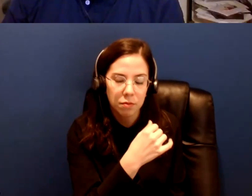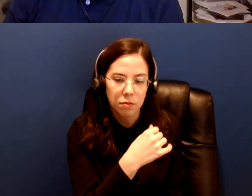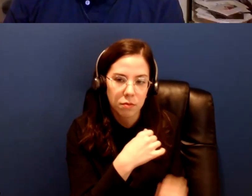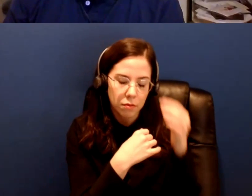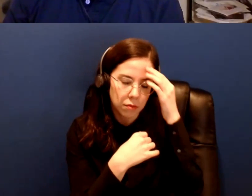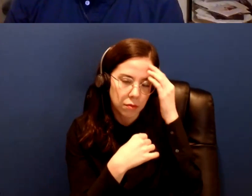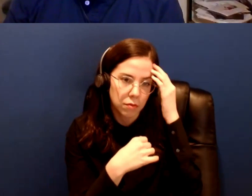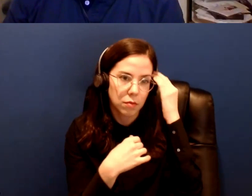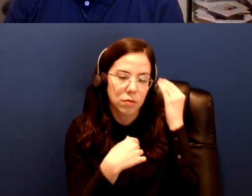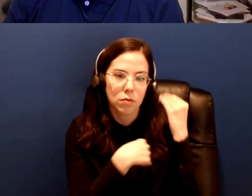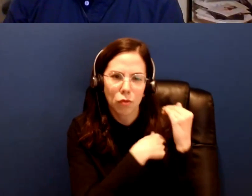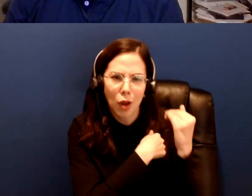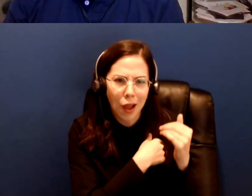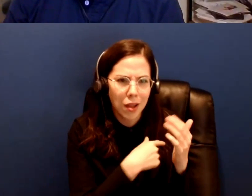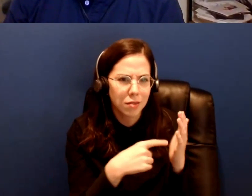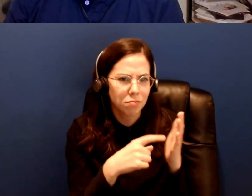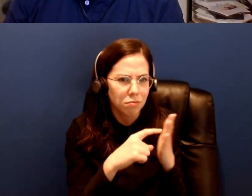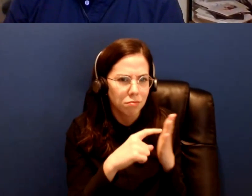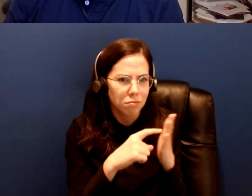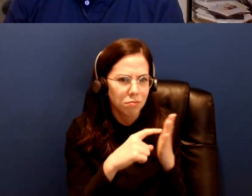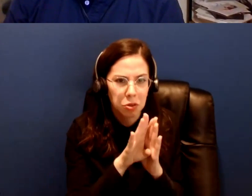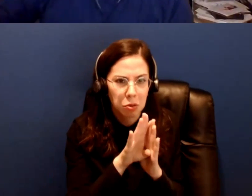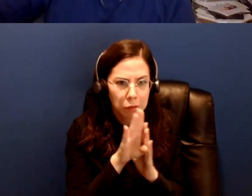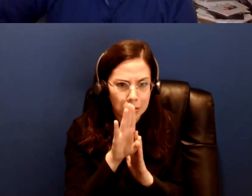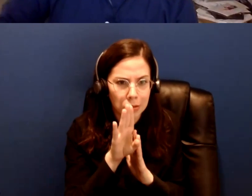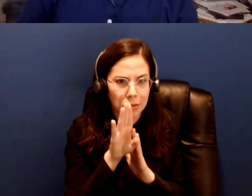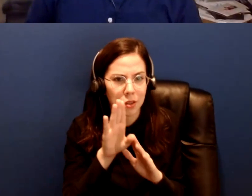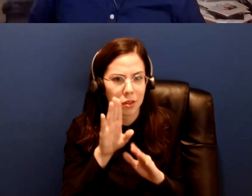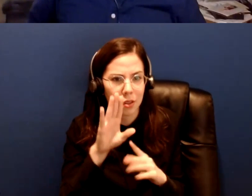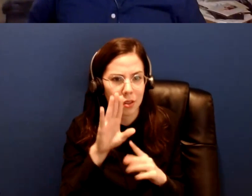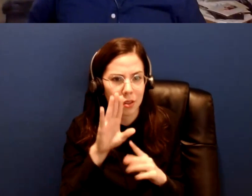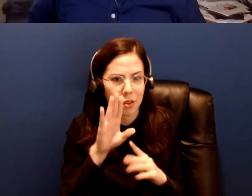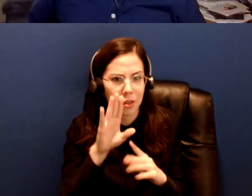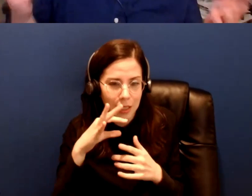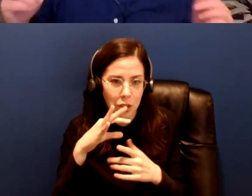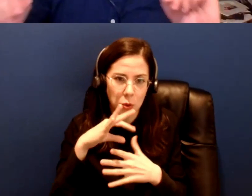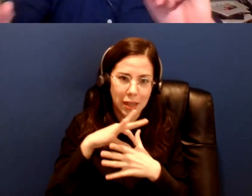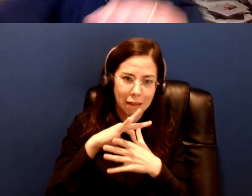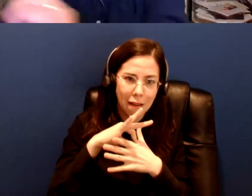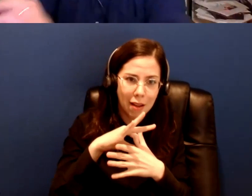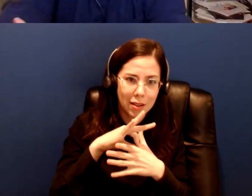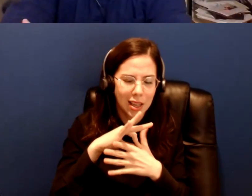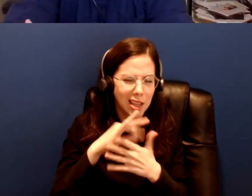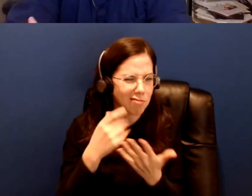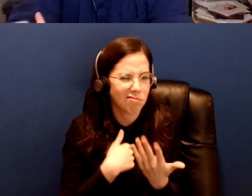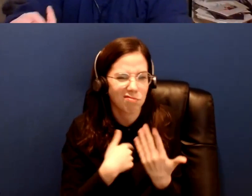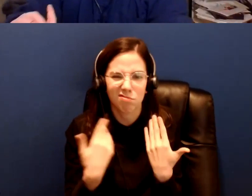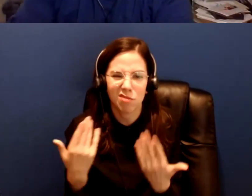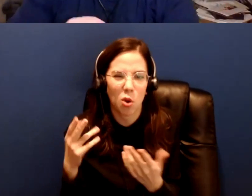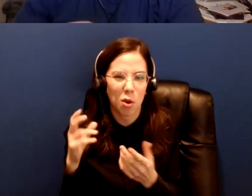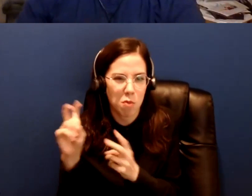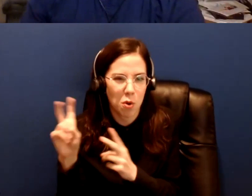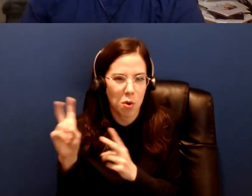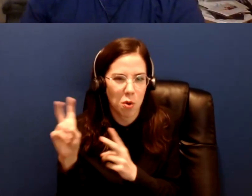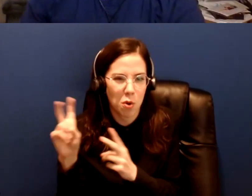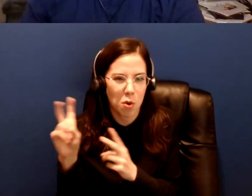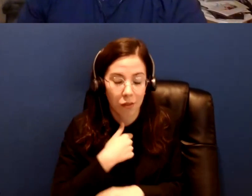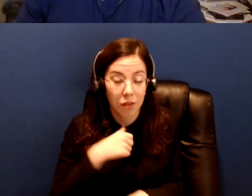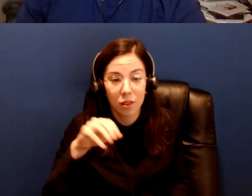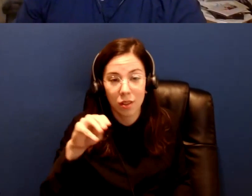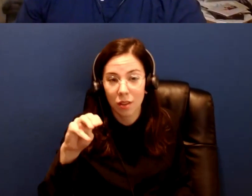up and develop the unique content, I could have just gone and posted it myself. And Meta has such